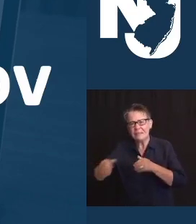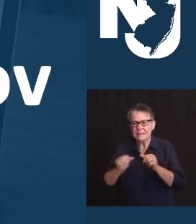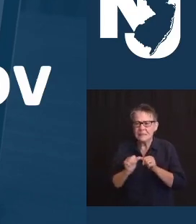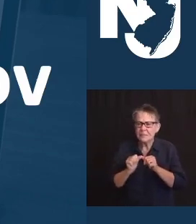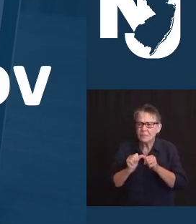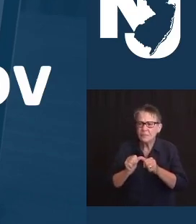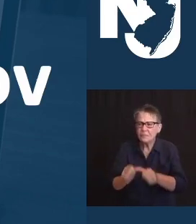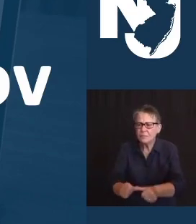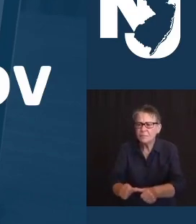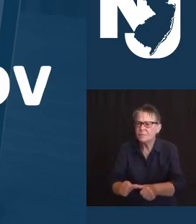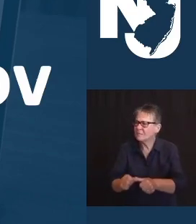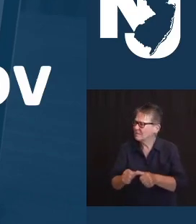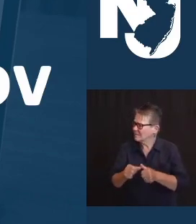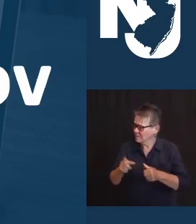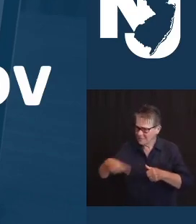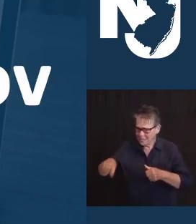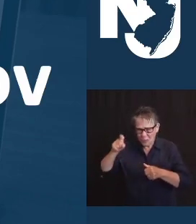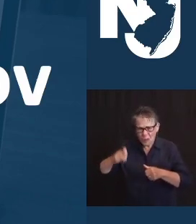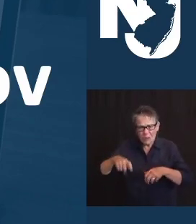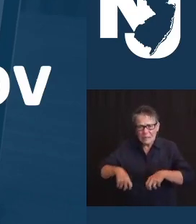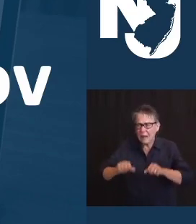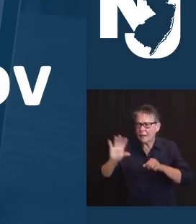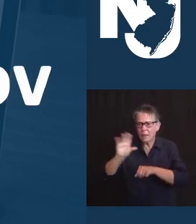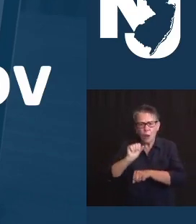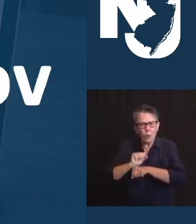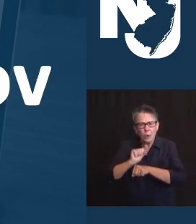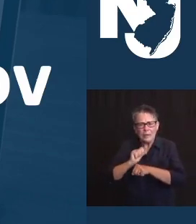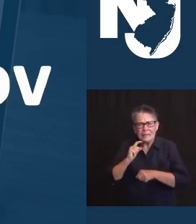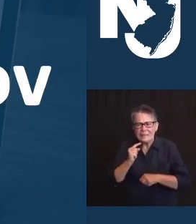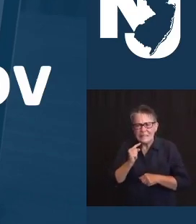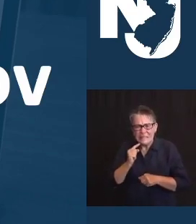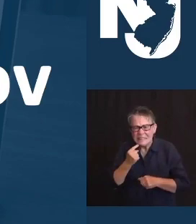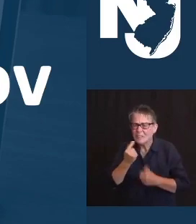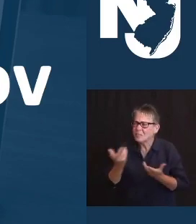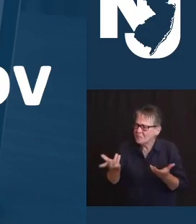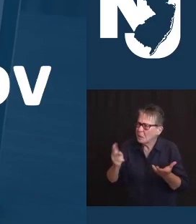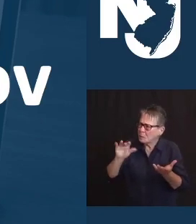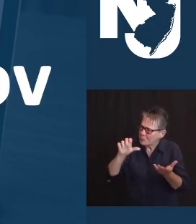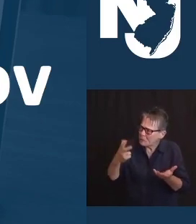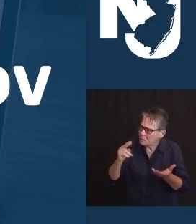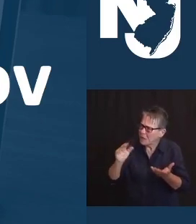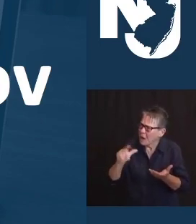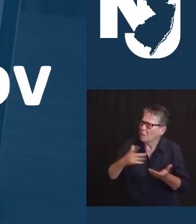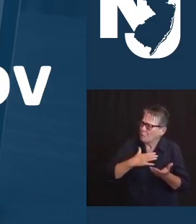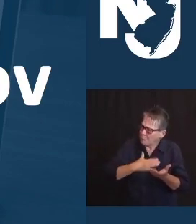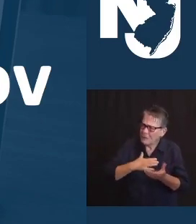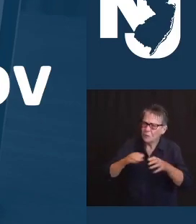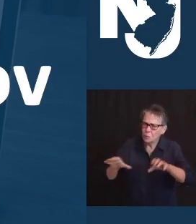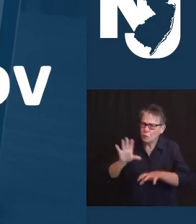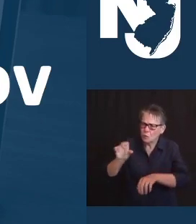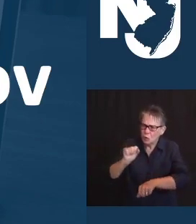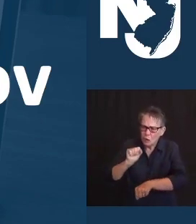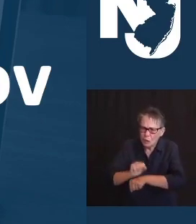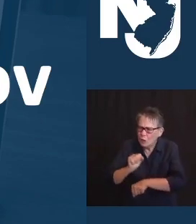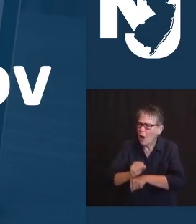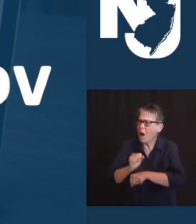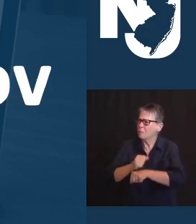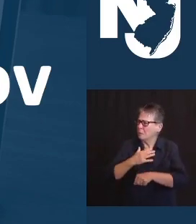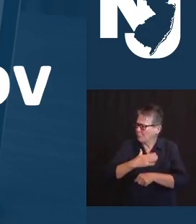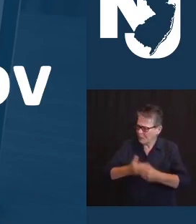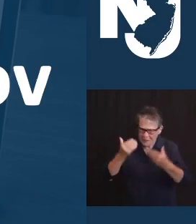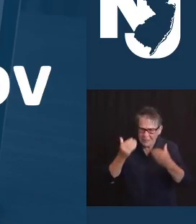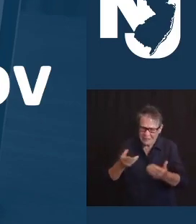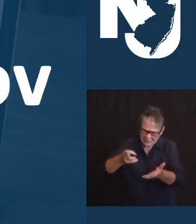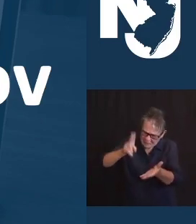to Washington and get this done. Families across our state and indeed across the nation are facing literally an